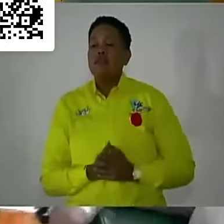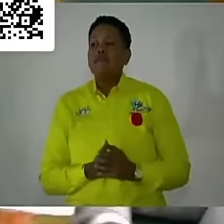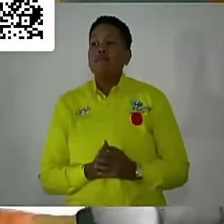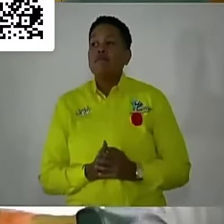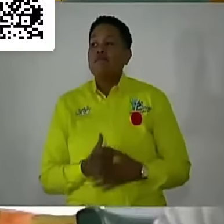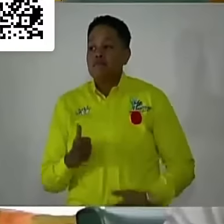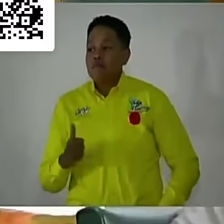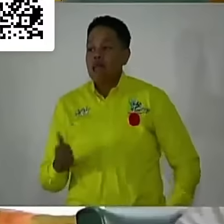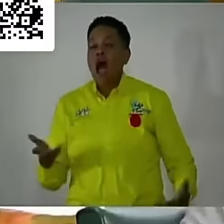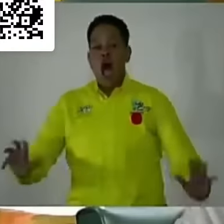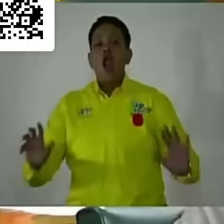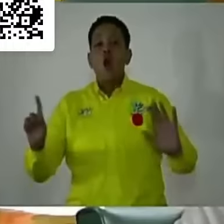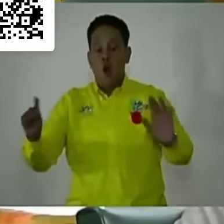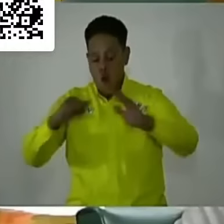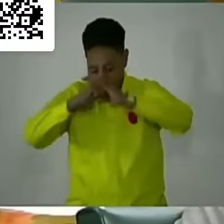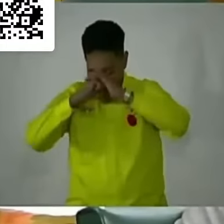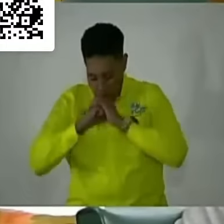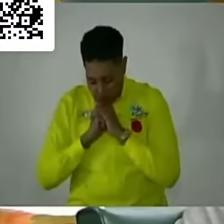allow